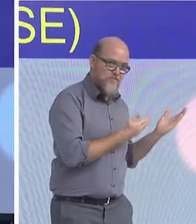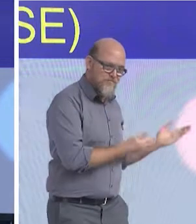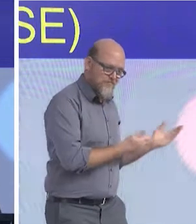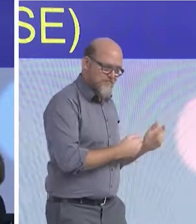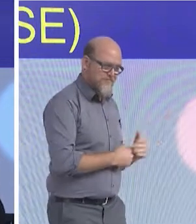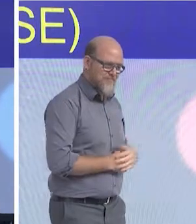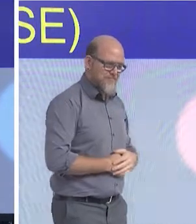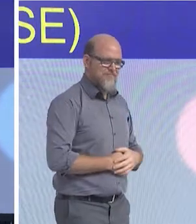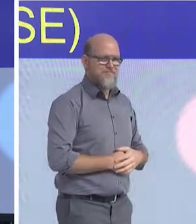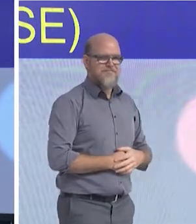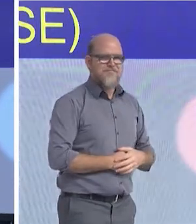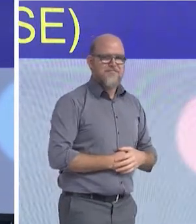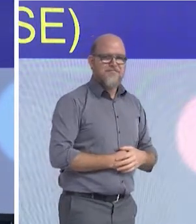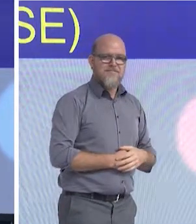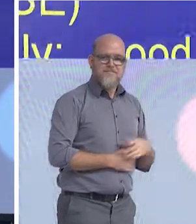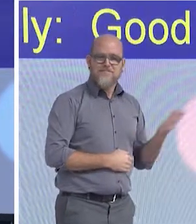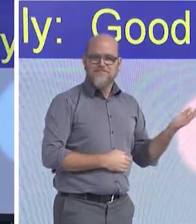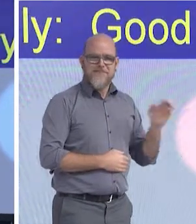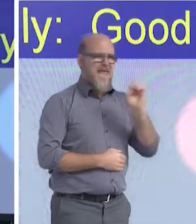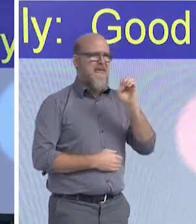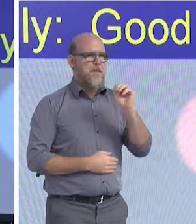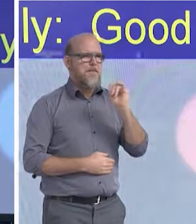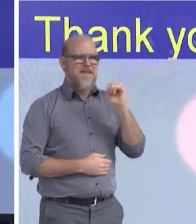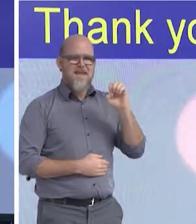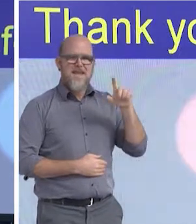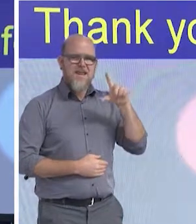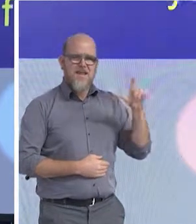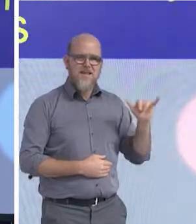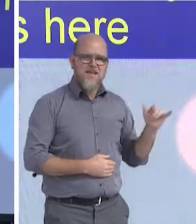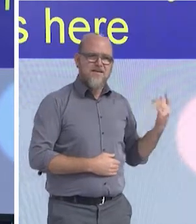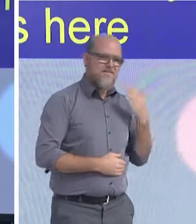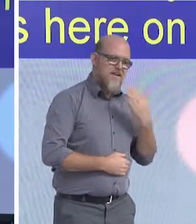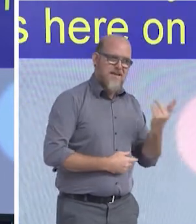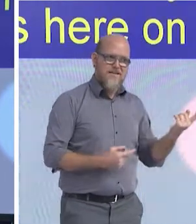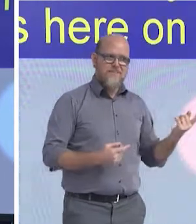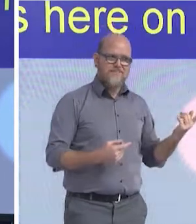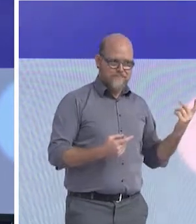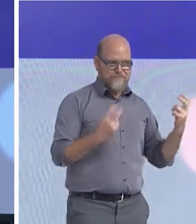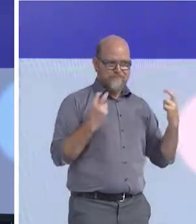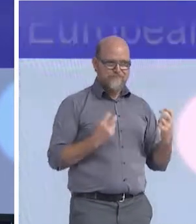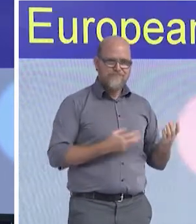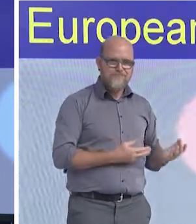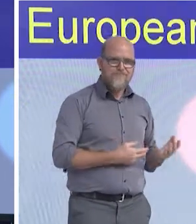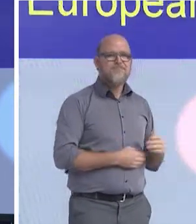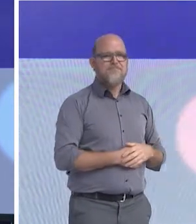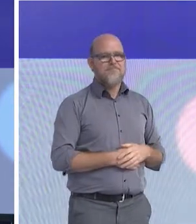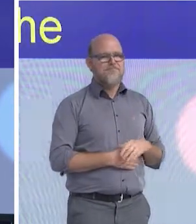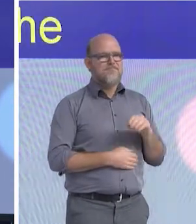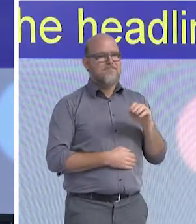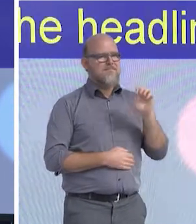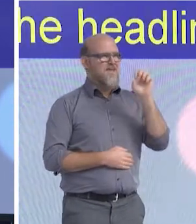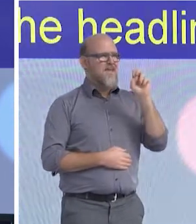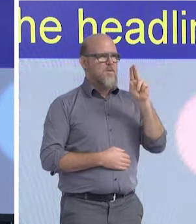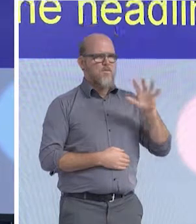So, Emily, thank you very much for joining us here on stage. So, Emily, the European Union is often in the headlines today, and so are